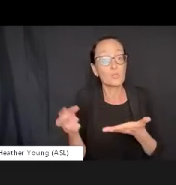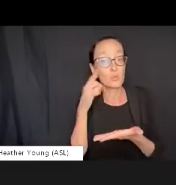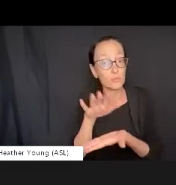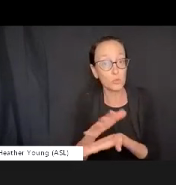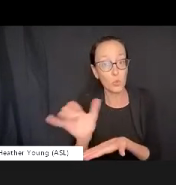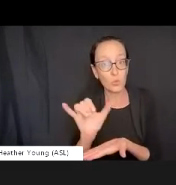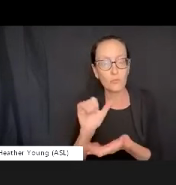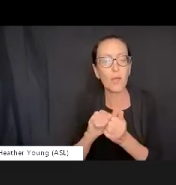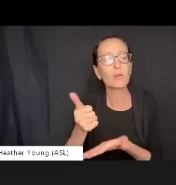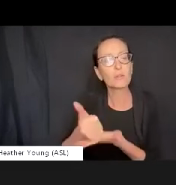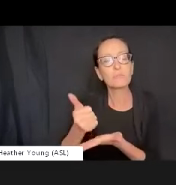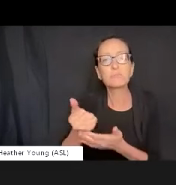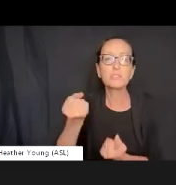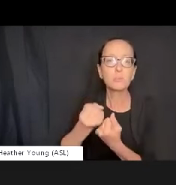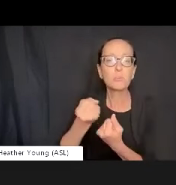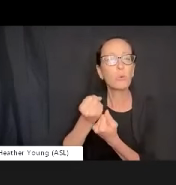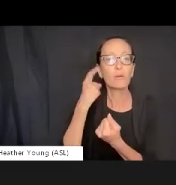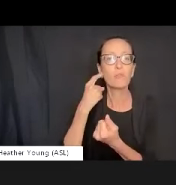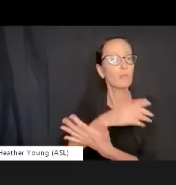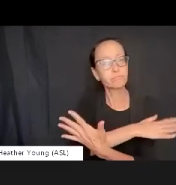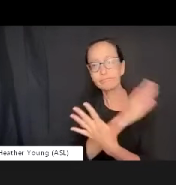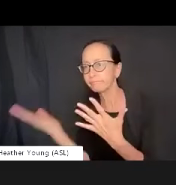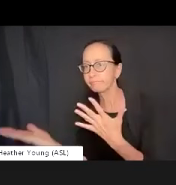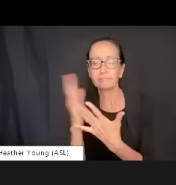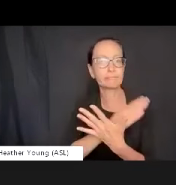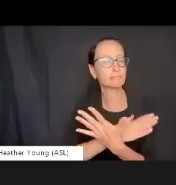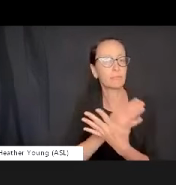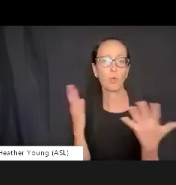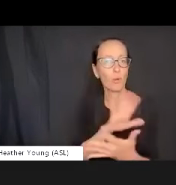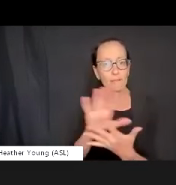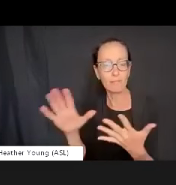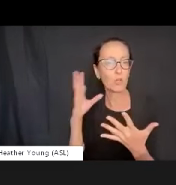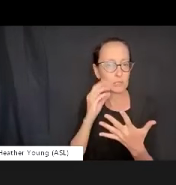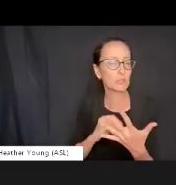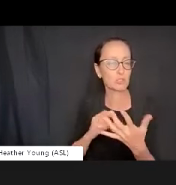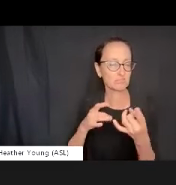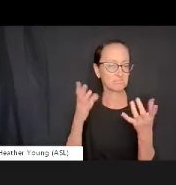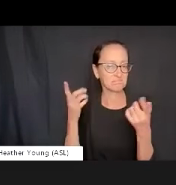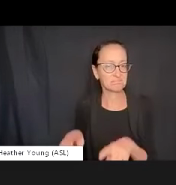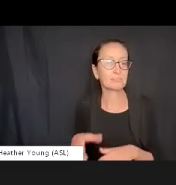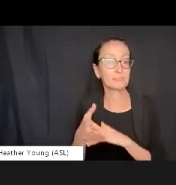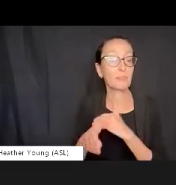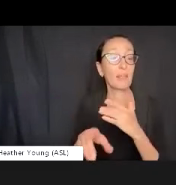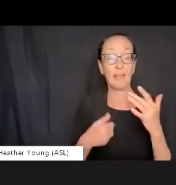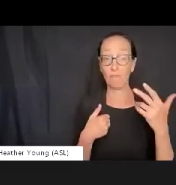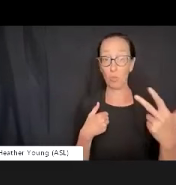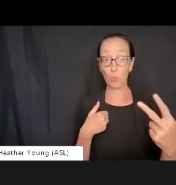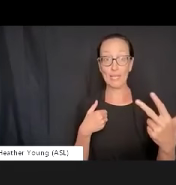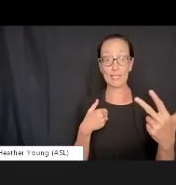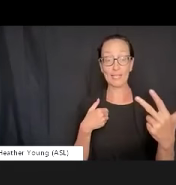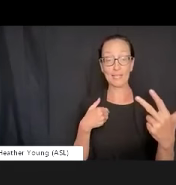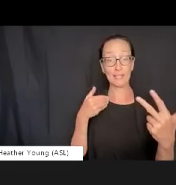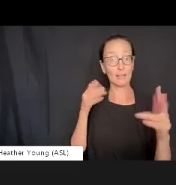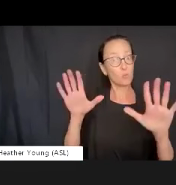provide support across the whole continuum of a mass violence incident. So we have three incredible